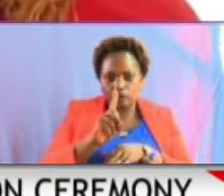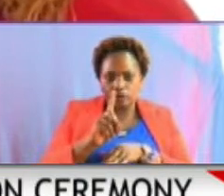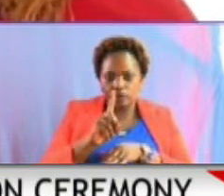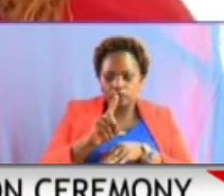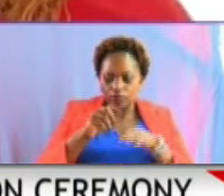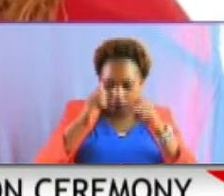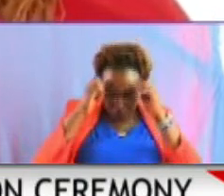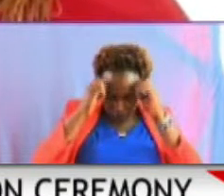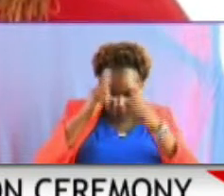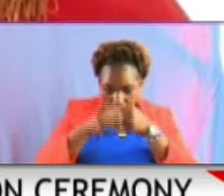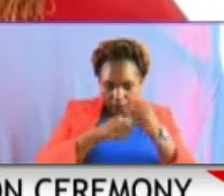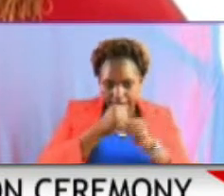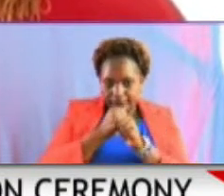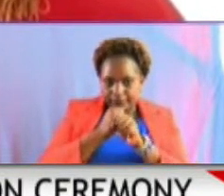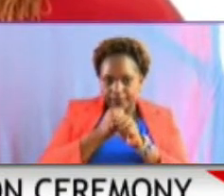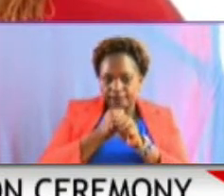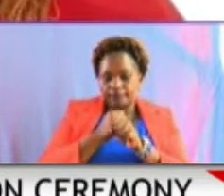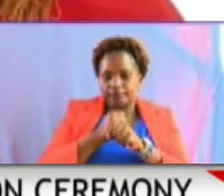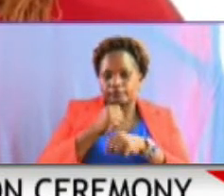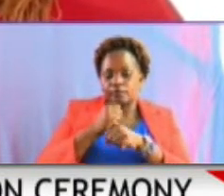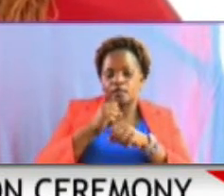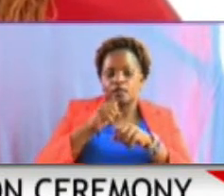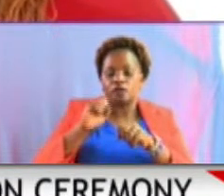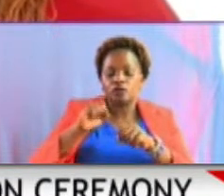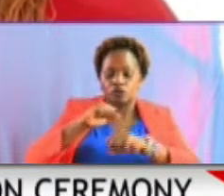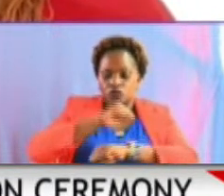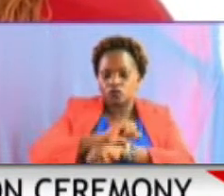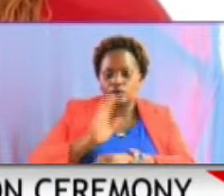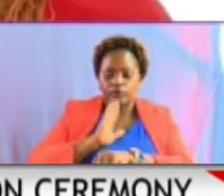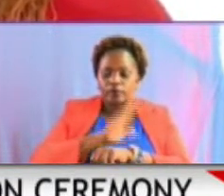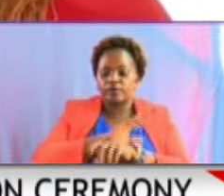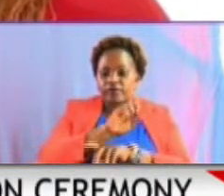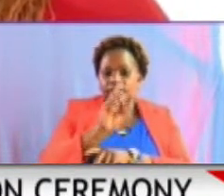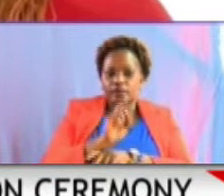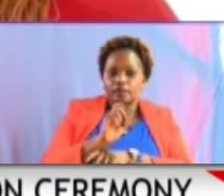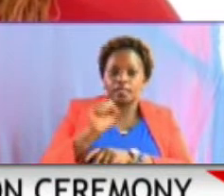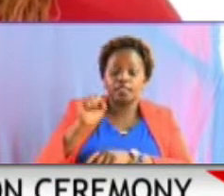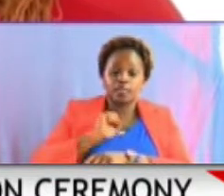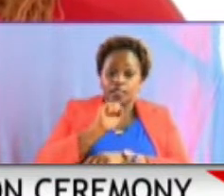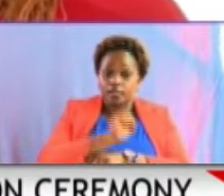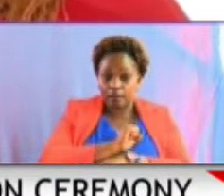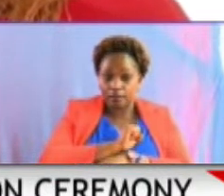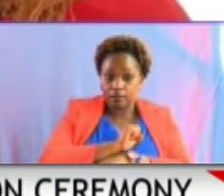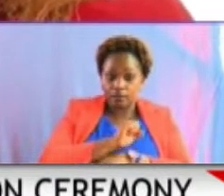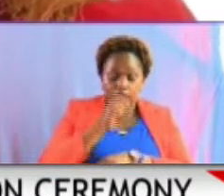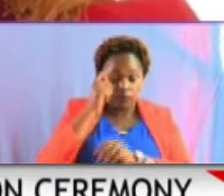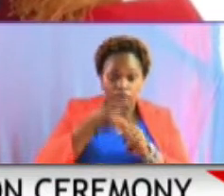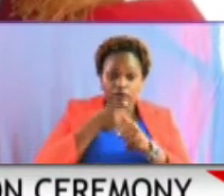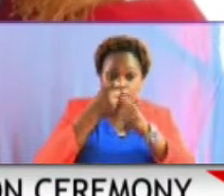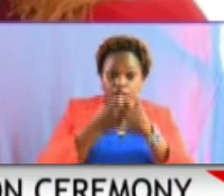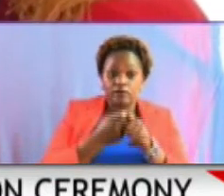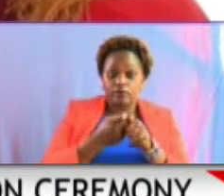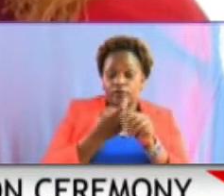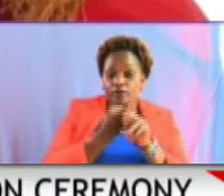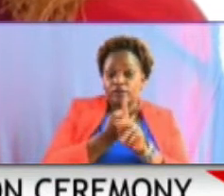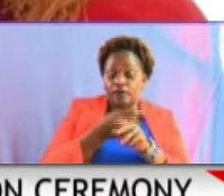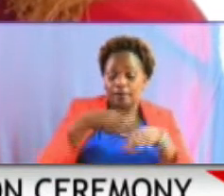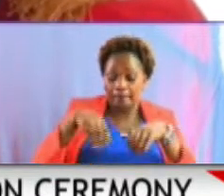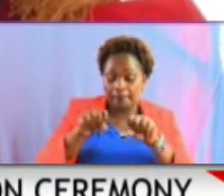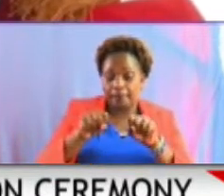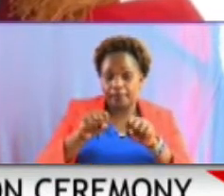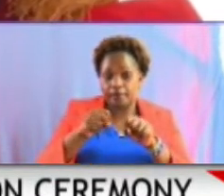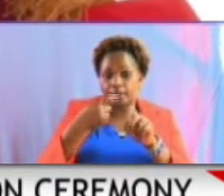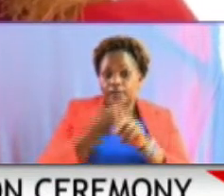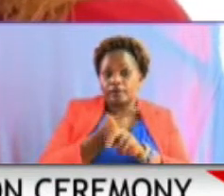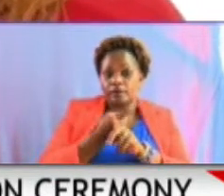2020-2021 academic year satisfied the School Board of Examiners and the Senate for the award of respective diplomas in